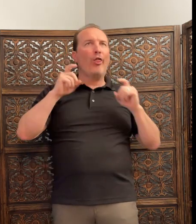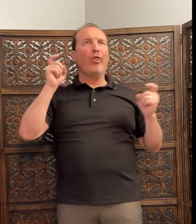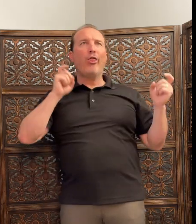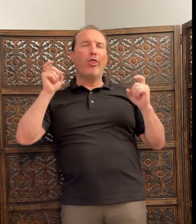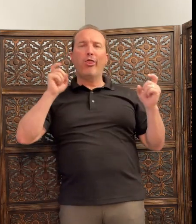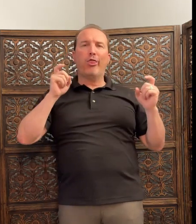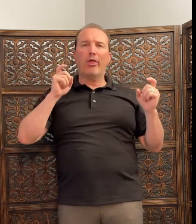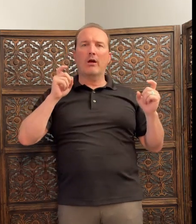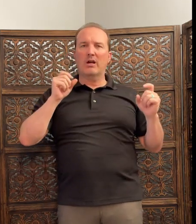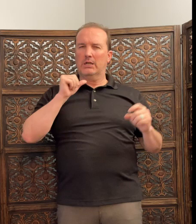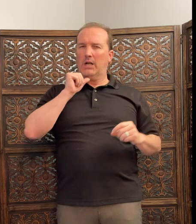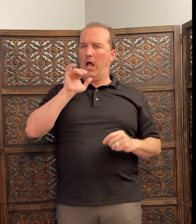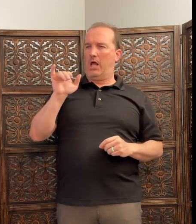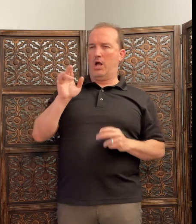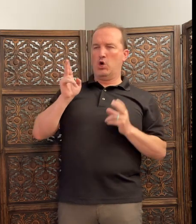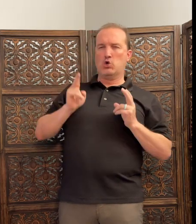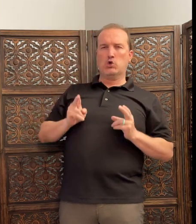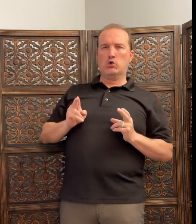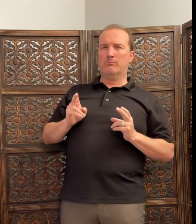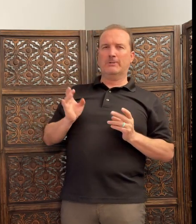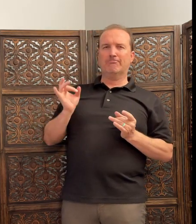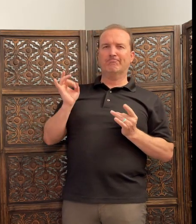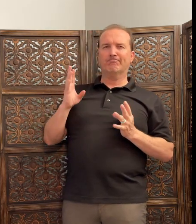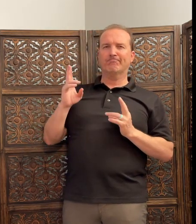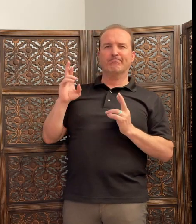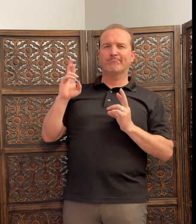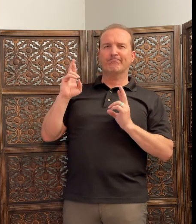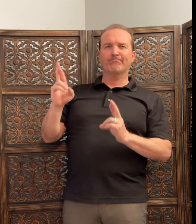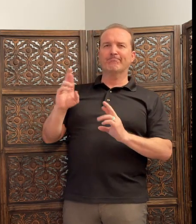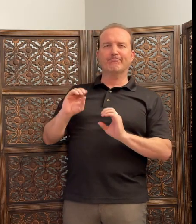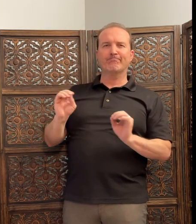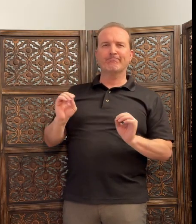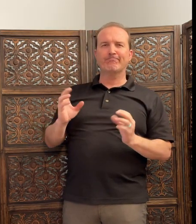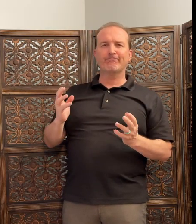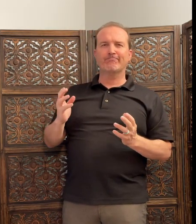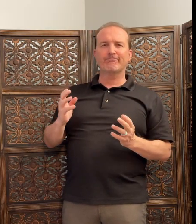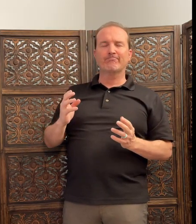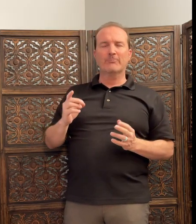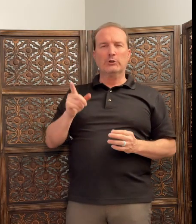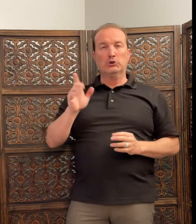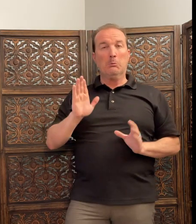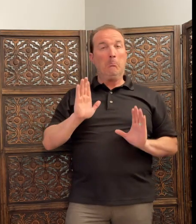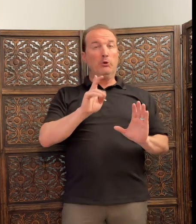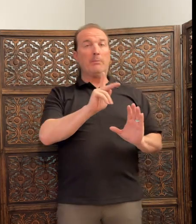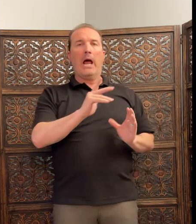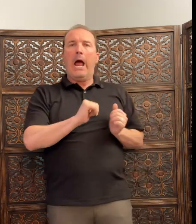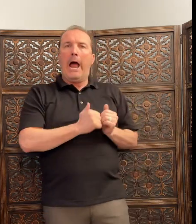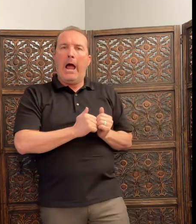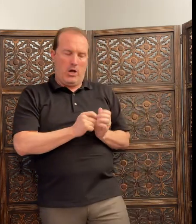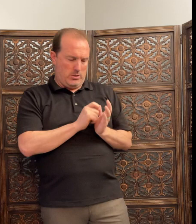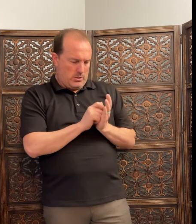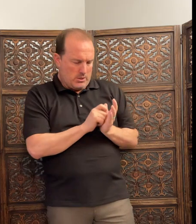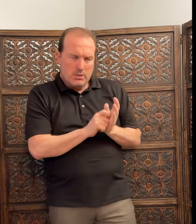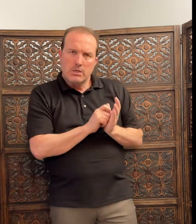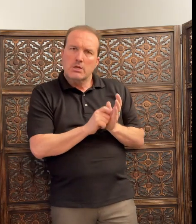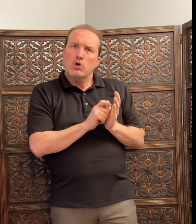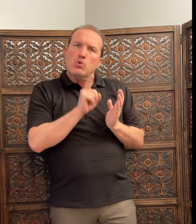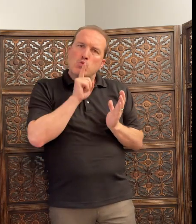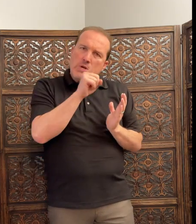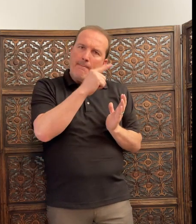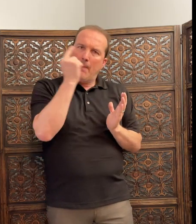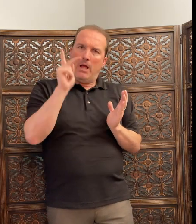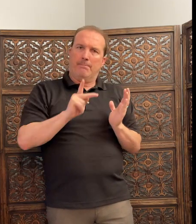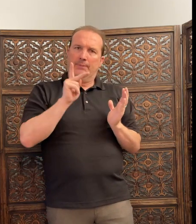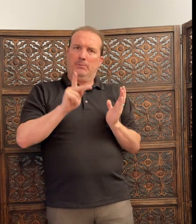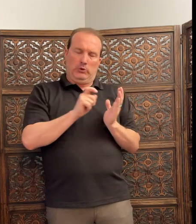than human. These were very popular. Hurston pushed back against these racist depictions by retelling stories